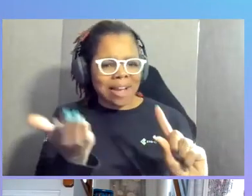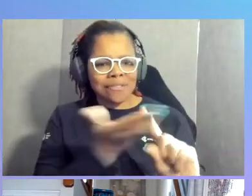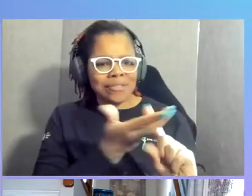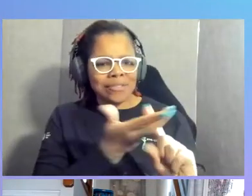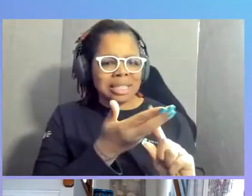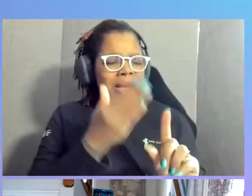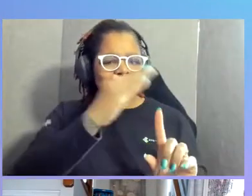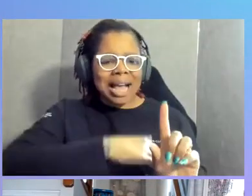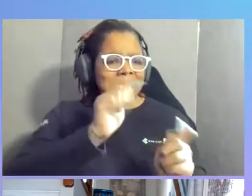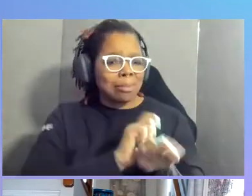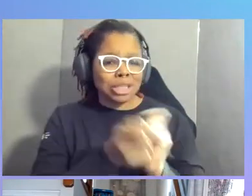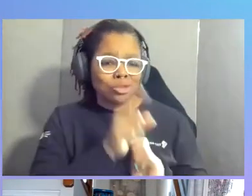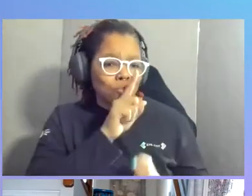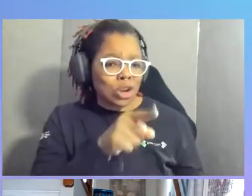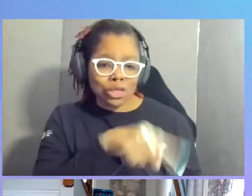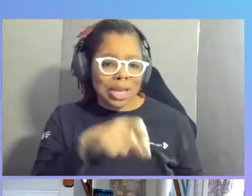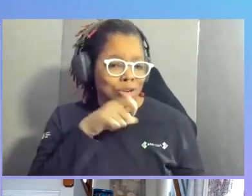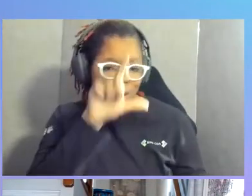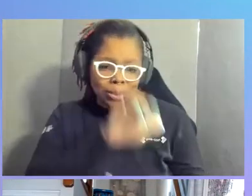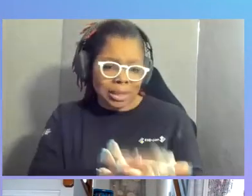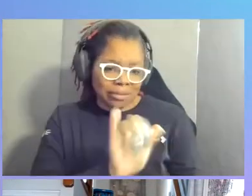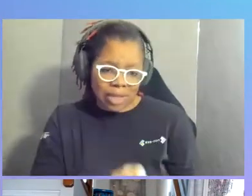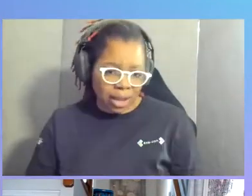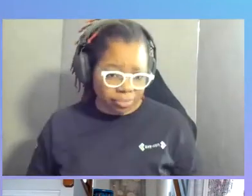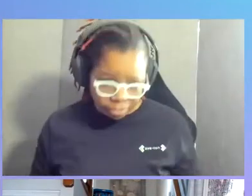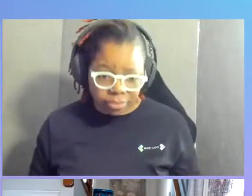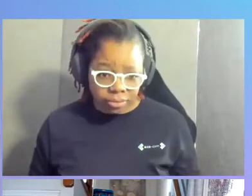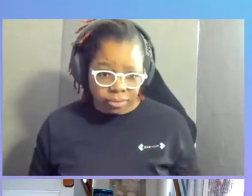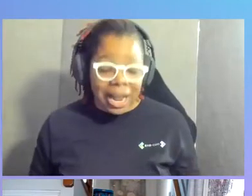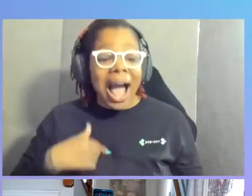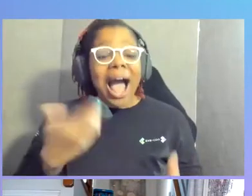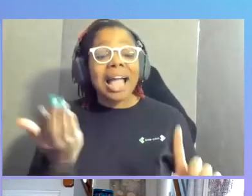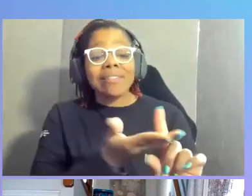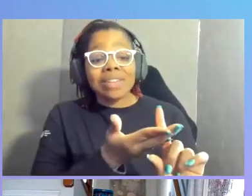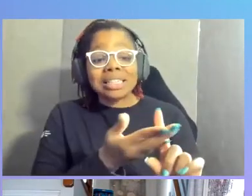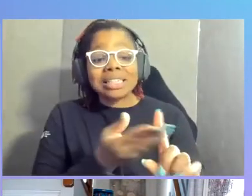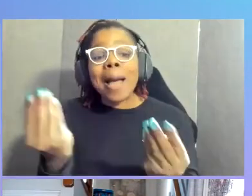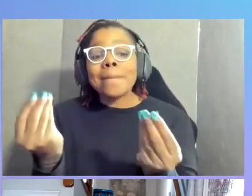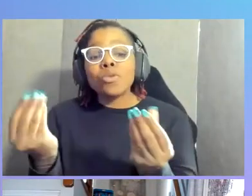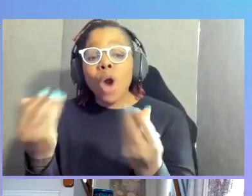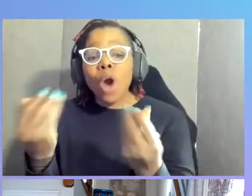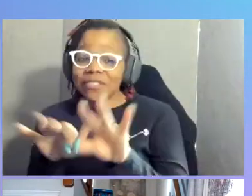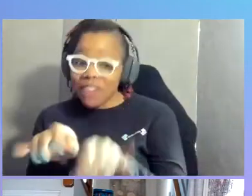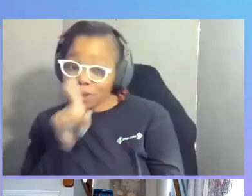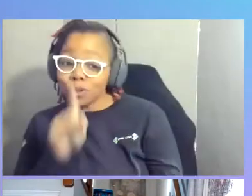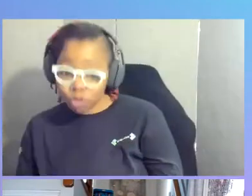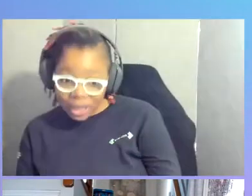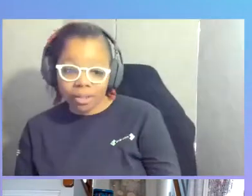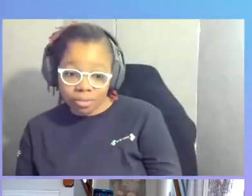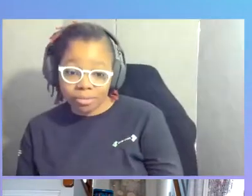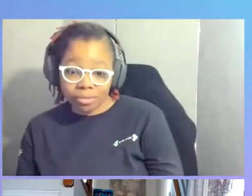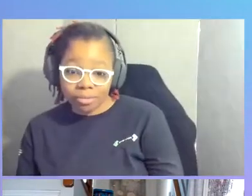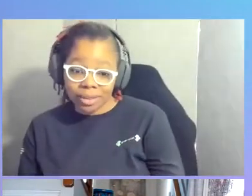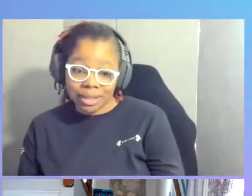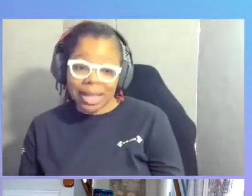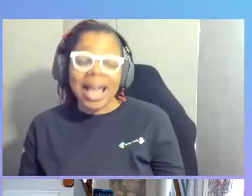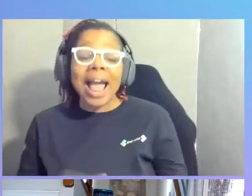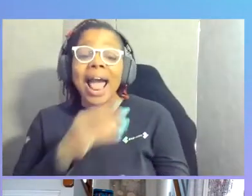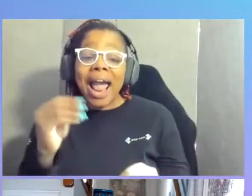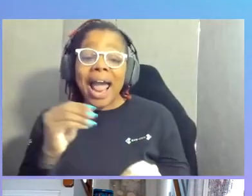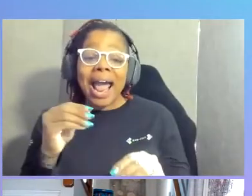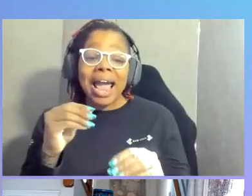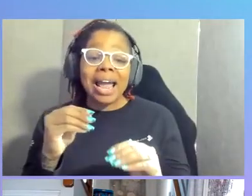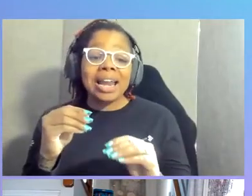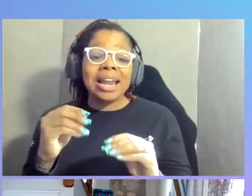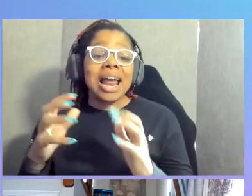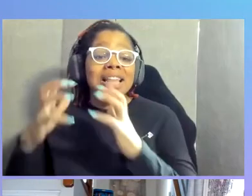was real. They do not believe it. I convinced them property values are real, and that the erosion